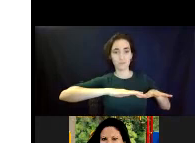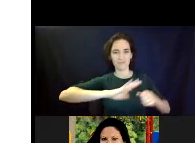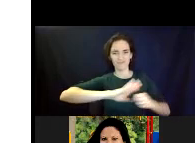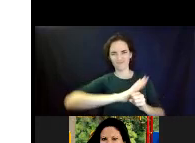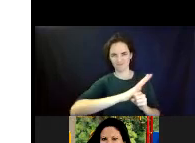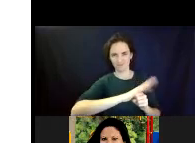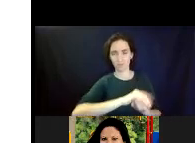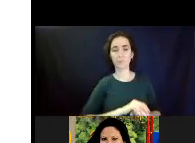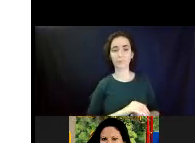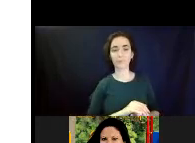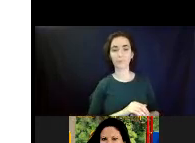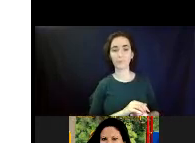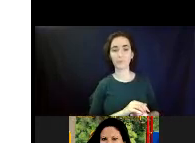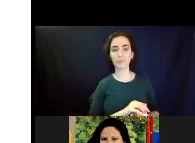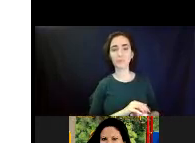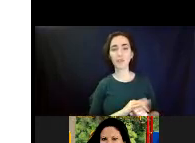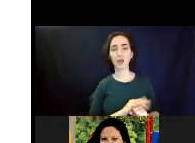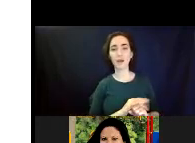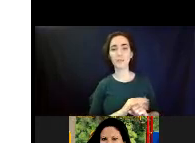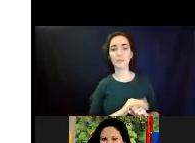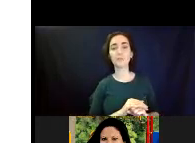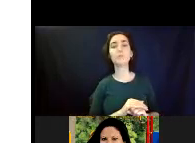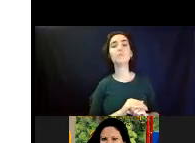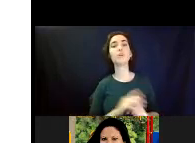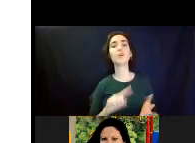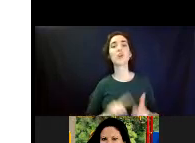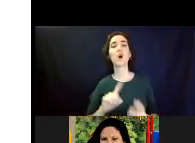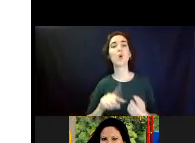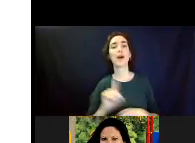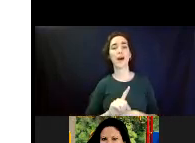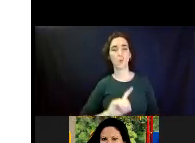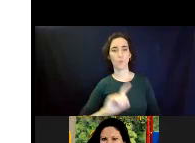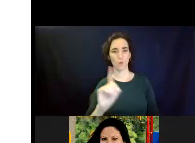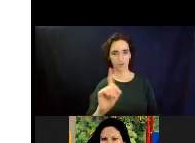And we will get started at 1 o'clock.